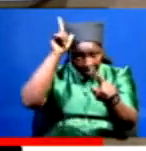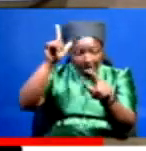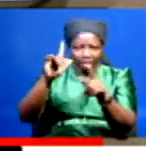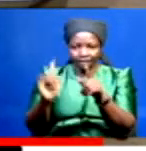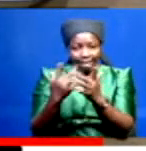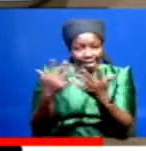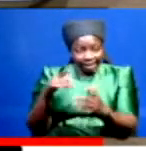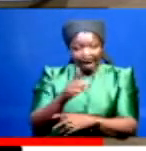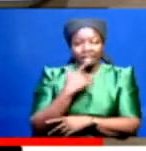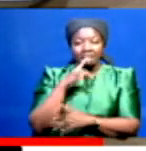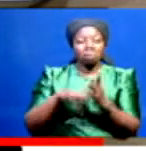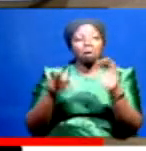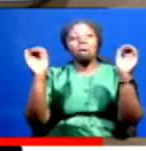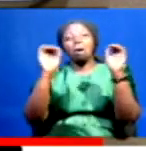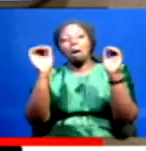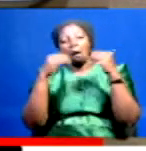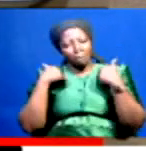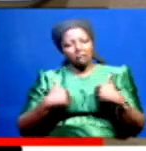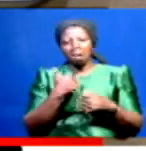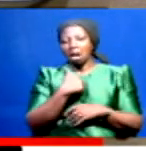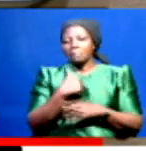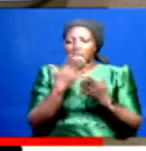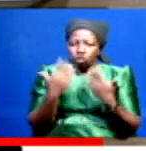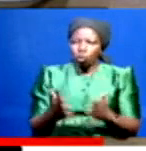said, oh, kumbe nimekuwa nikipoteza kura mingi namna hii.